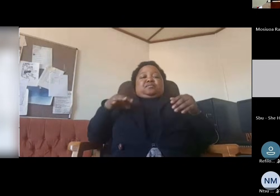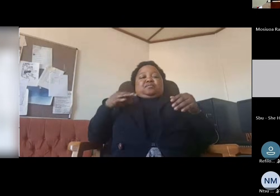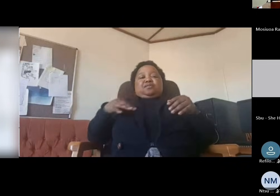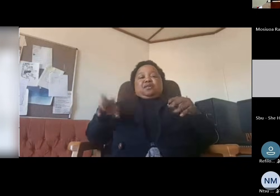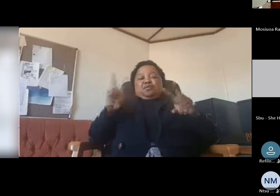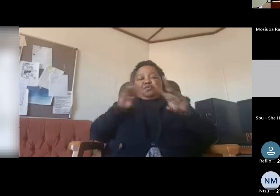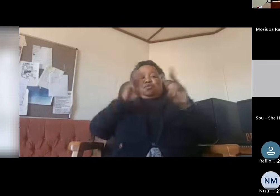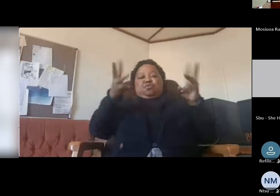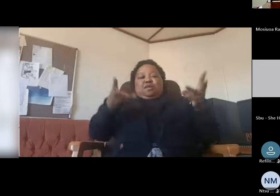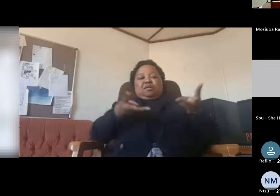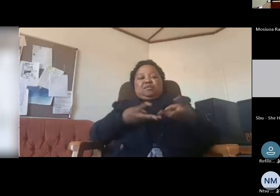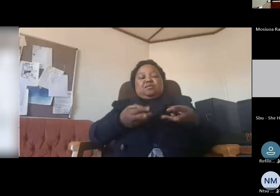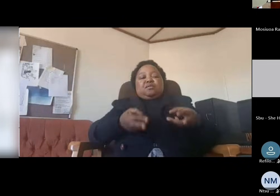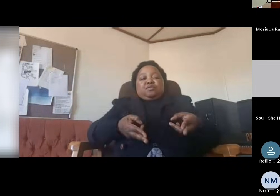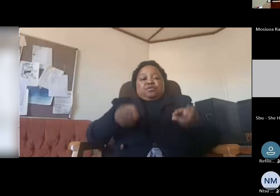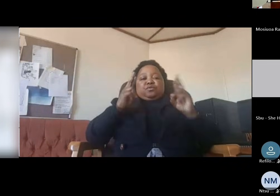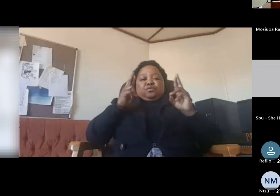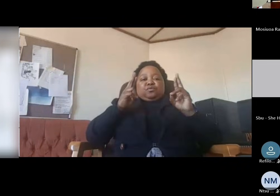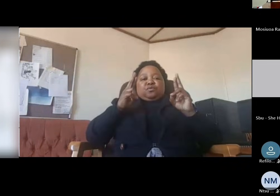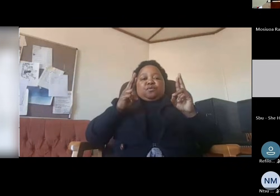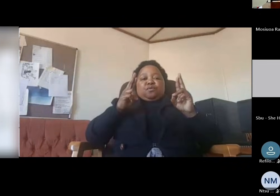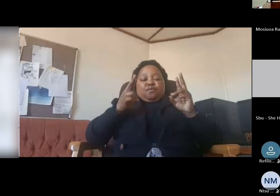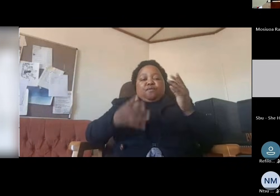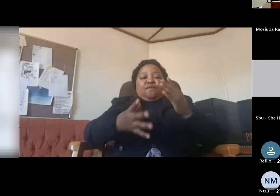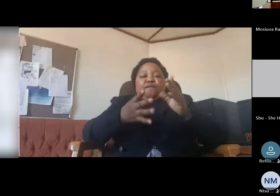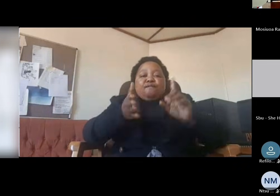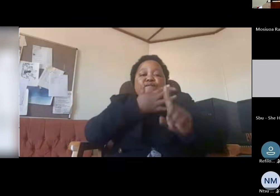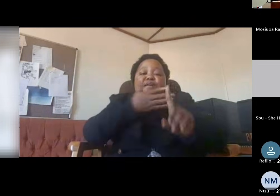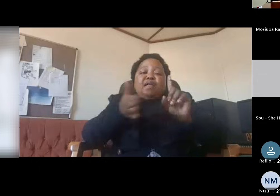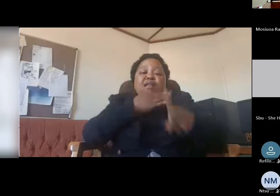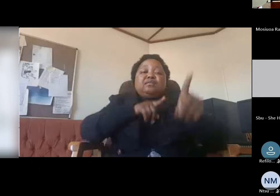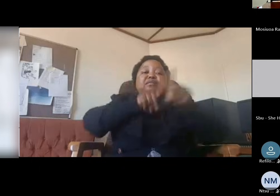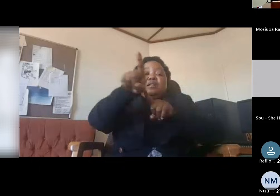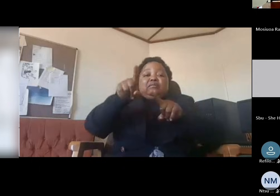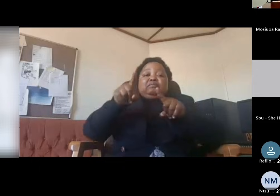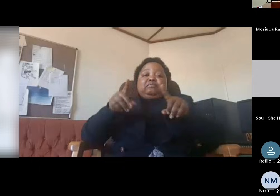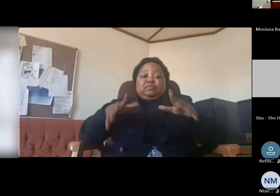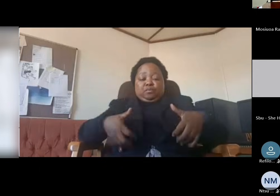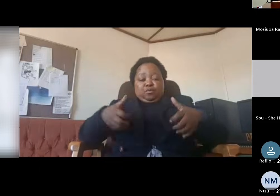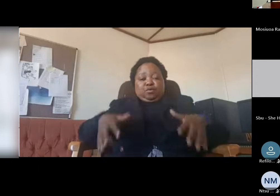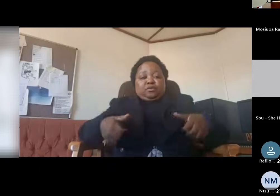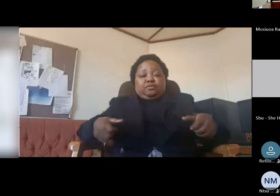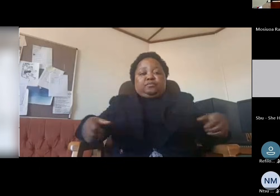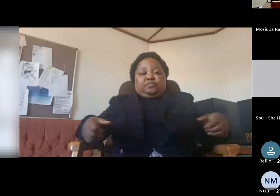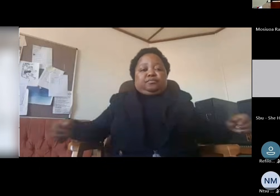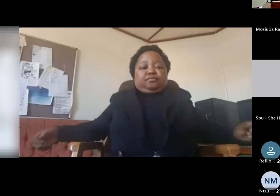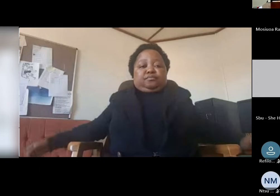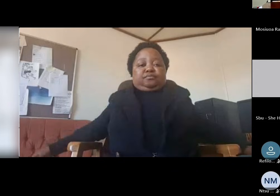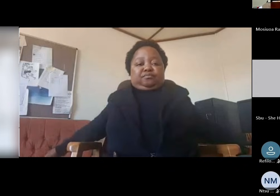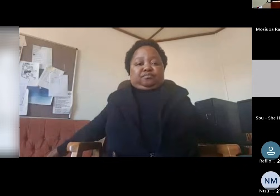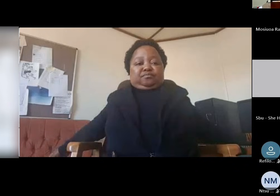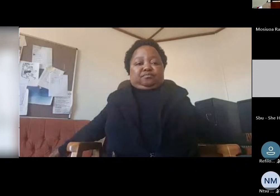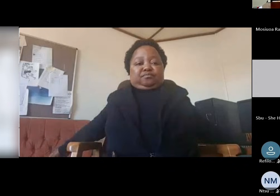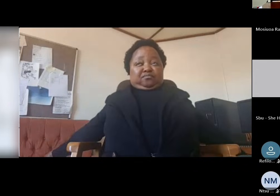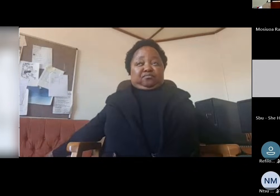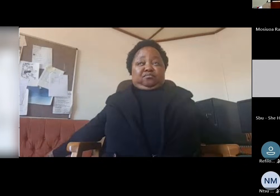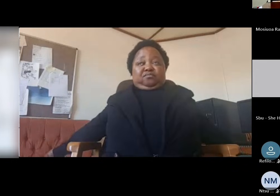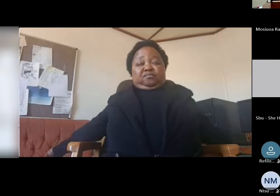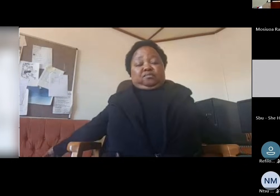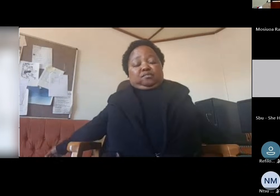of violence than men and boys. I hope that answers the